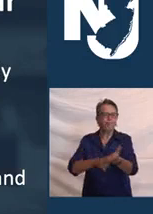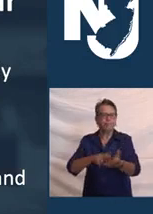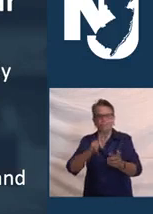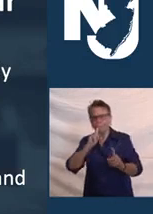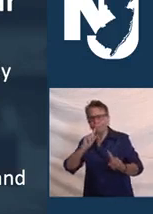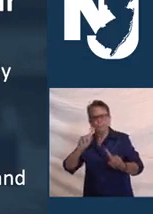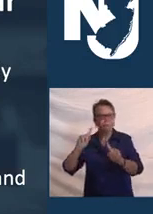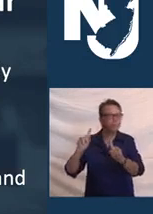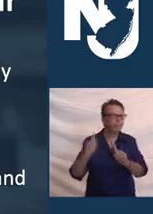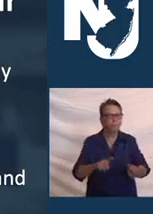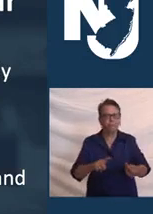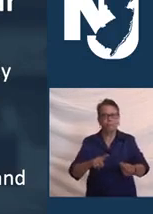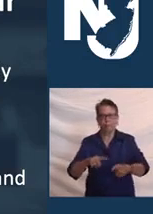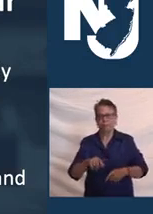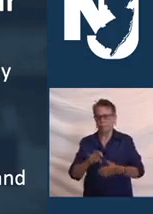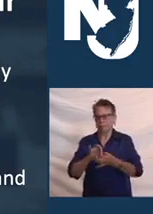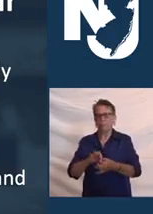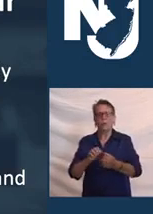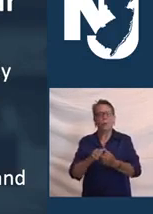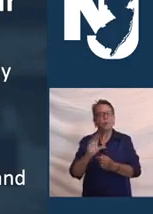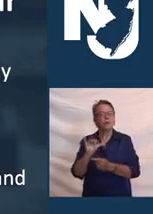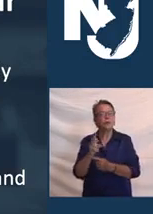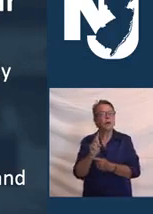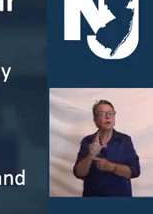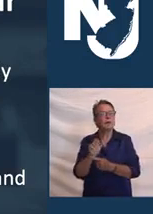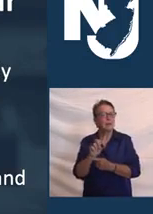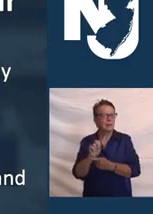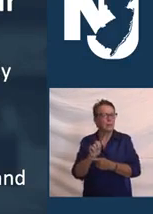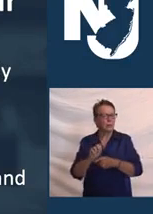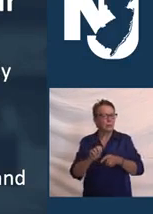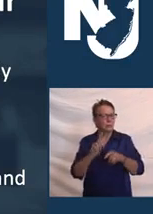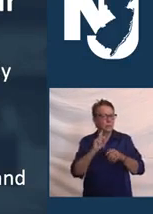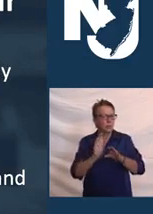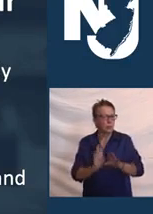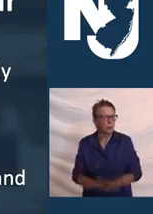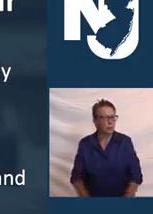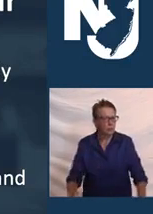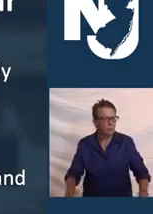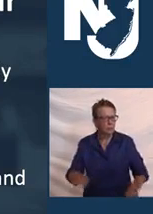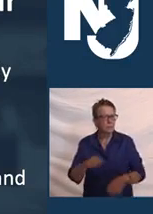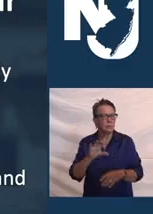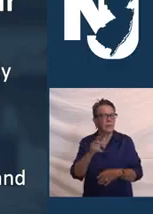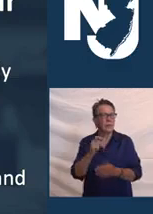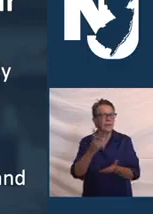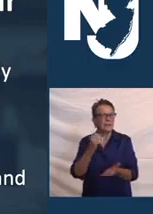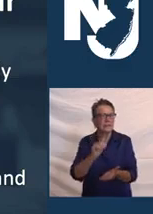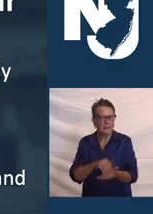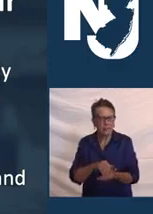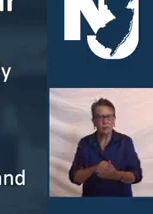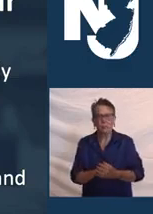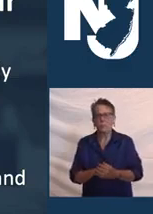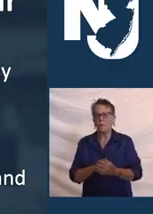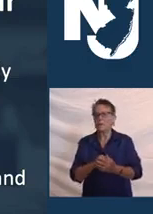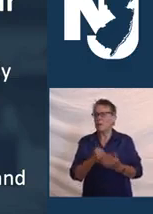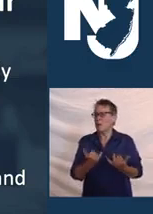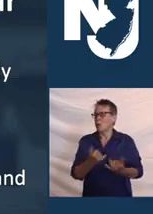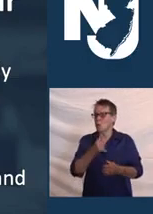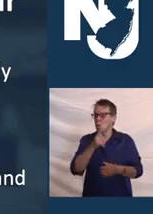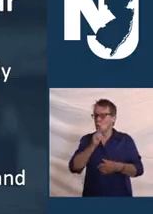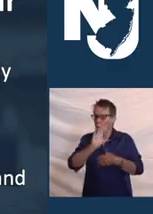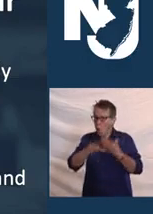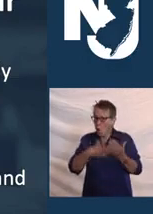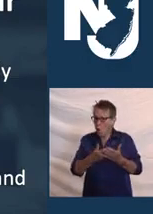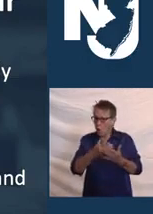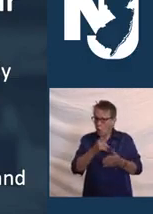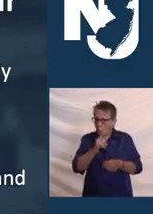state. First, the order requires that all child care workers and facility employees be fully vaccinated by November